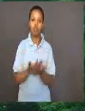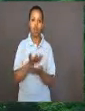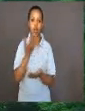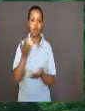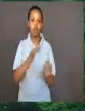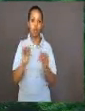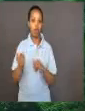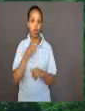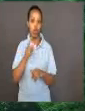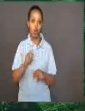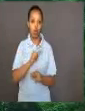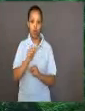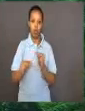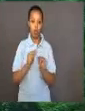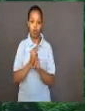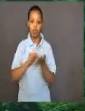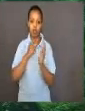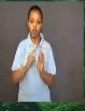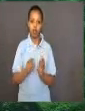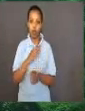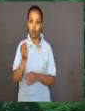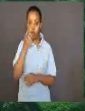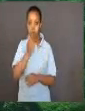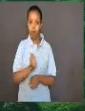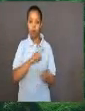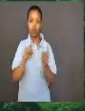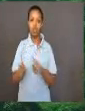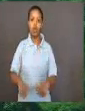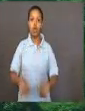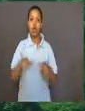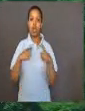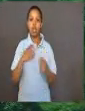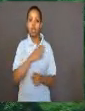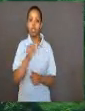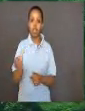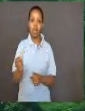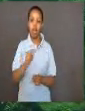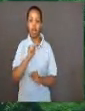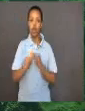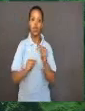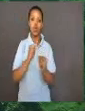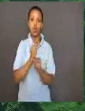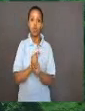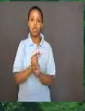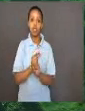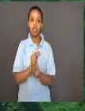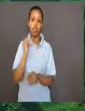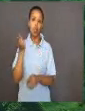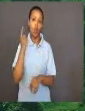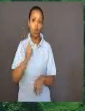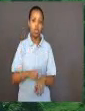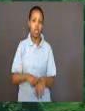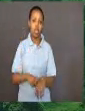and they believe that life and the universe have always